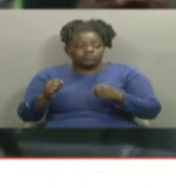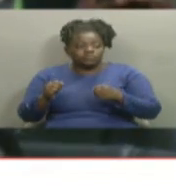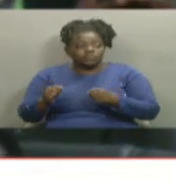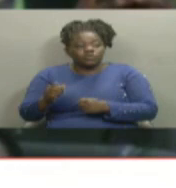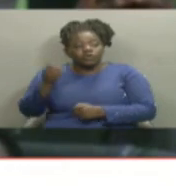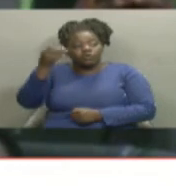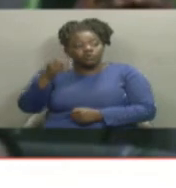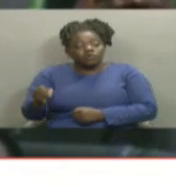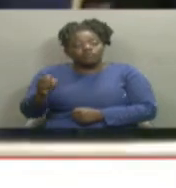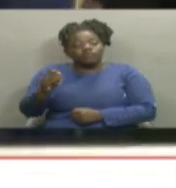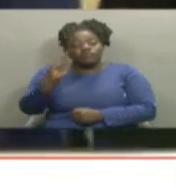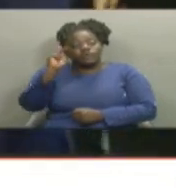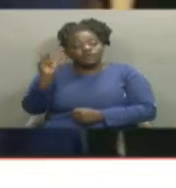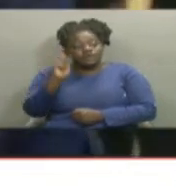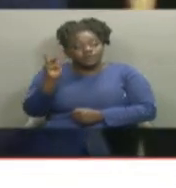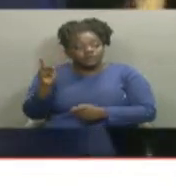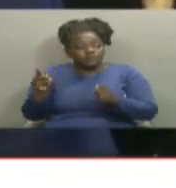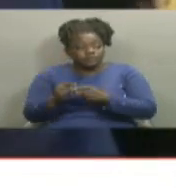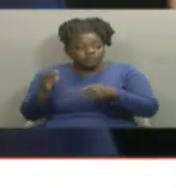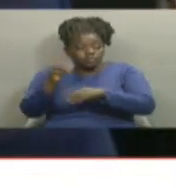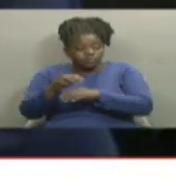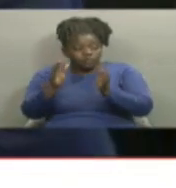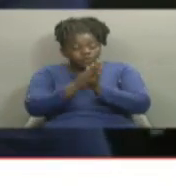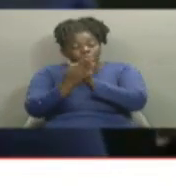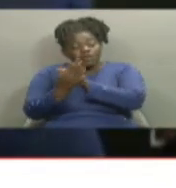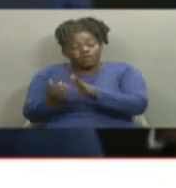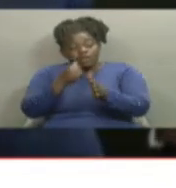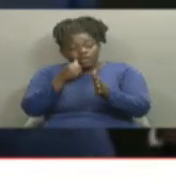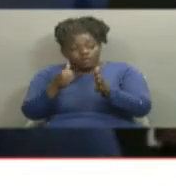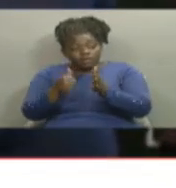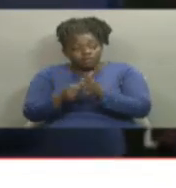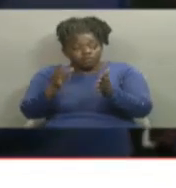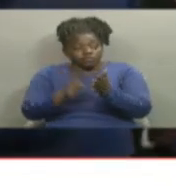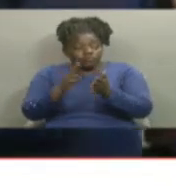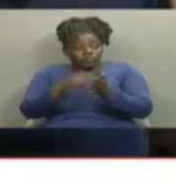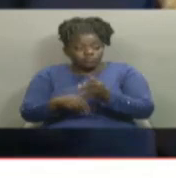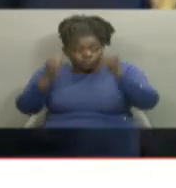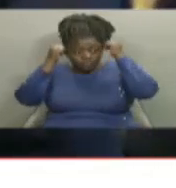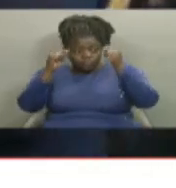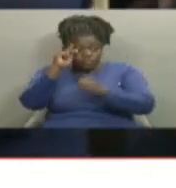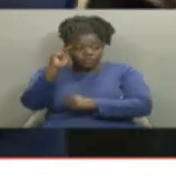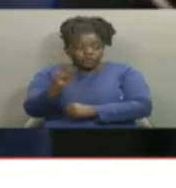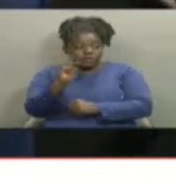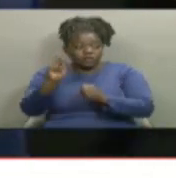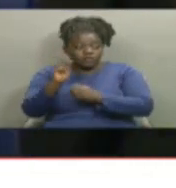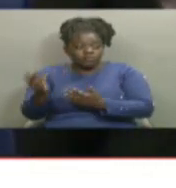of the Republic of Kenya. Bwati ayise Ruto namukwasa ebbaluwa ekakasa nti president wa Kenya owookutaano.